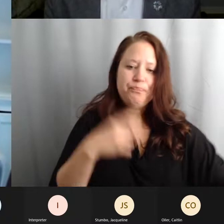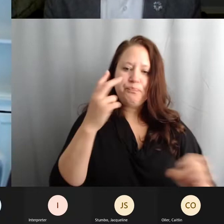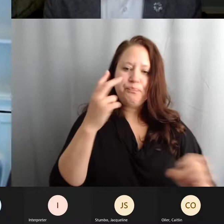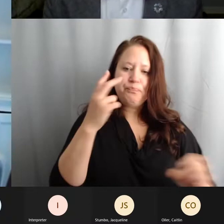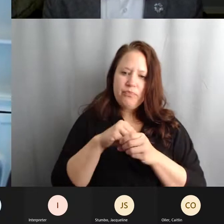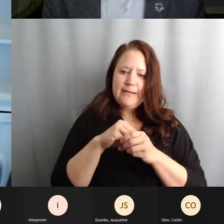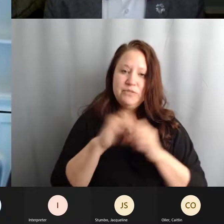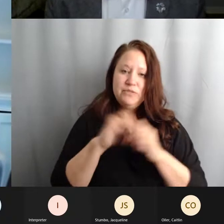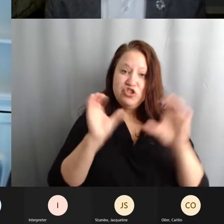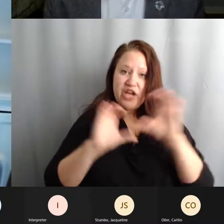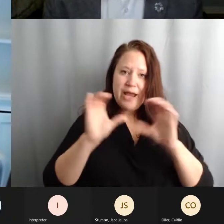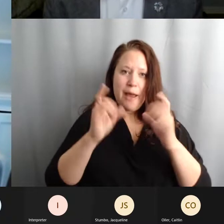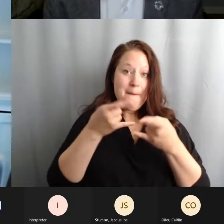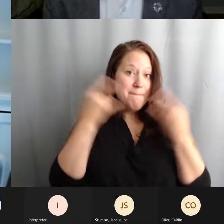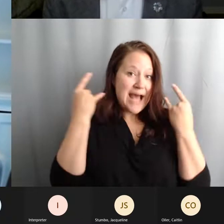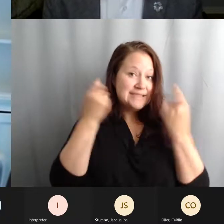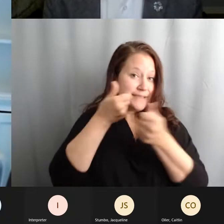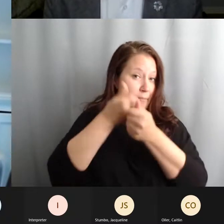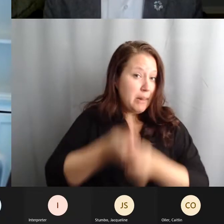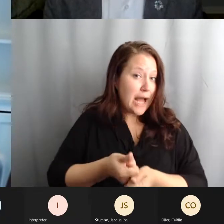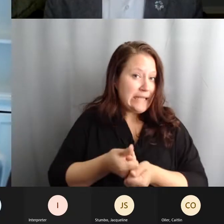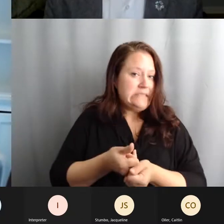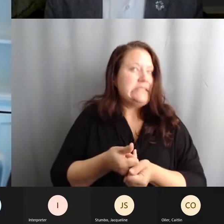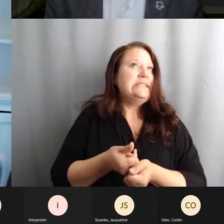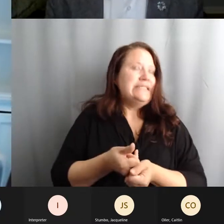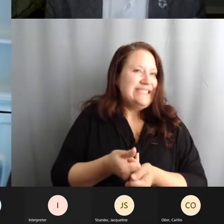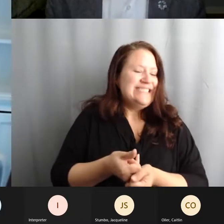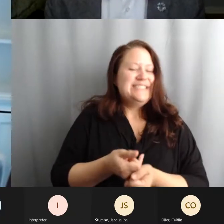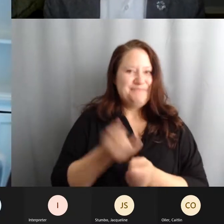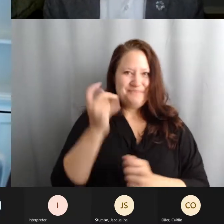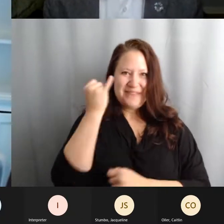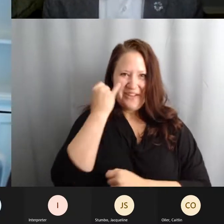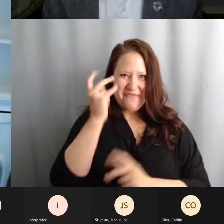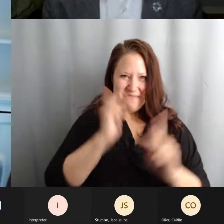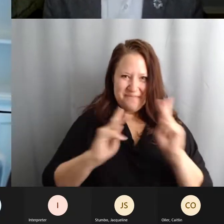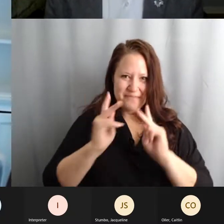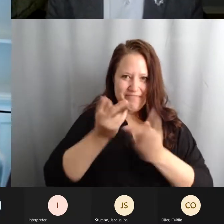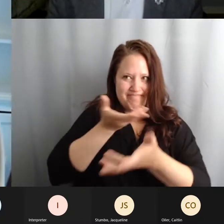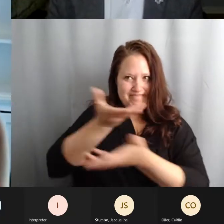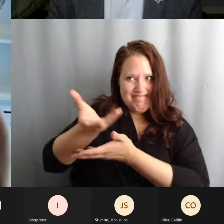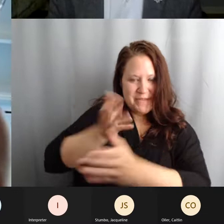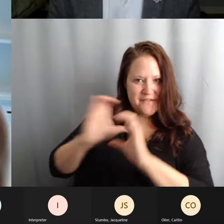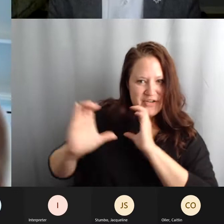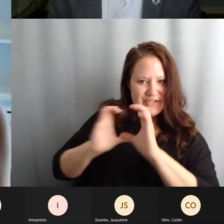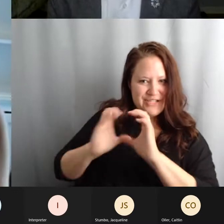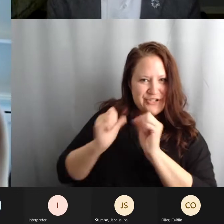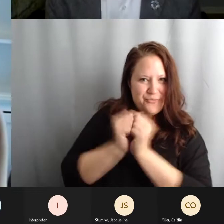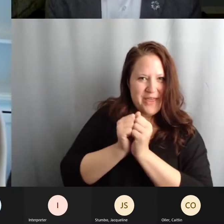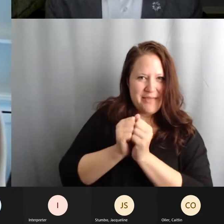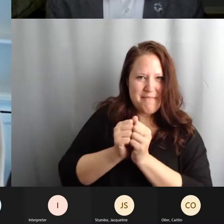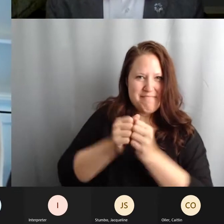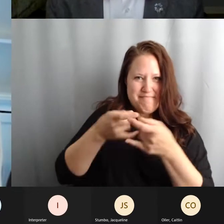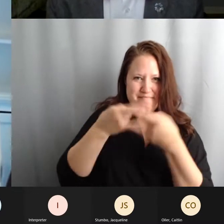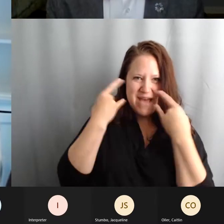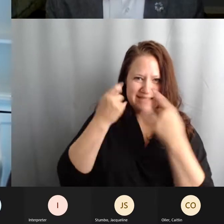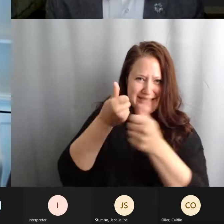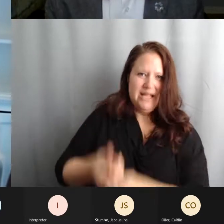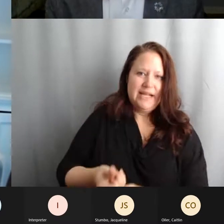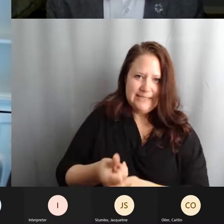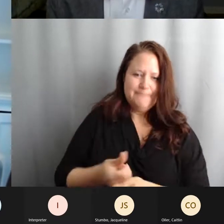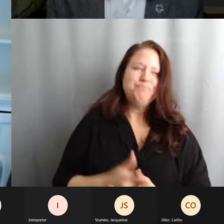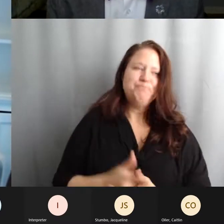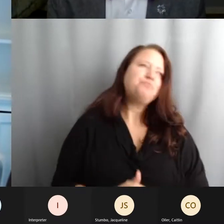mask compliance and how to engage folks in conversations around that. And so that's one of the things that